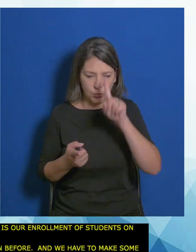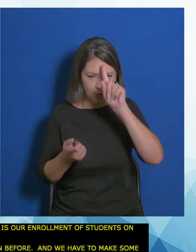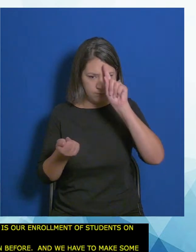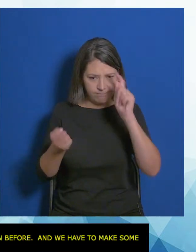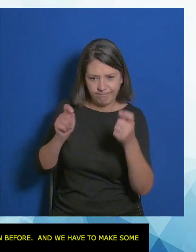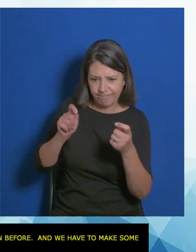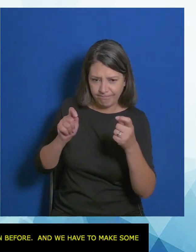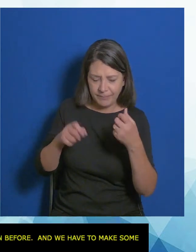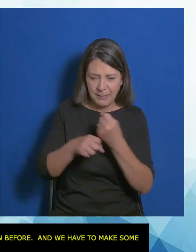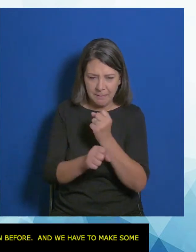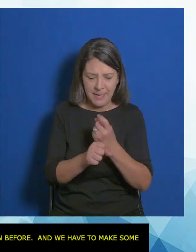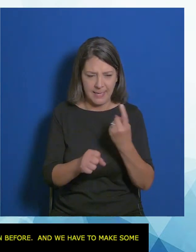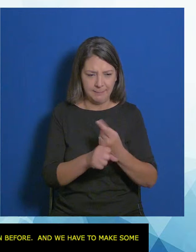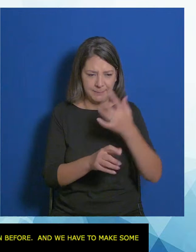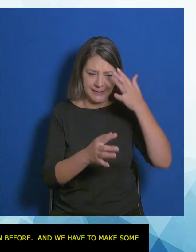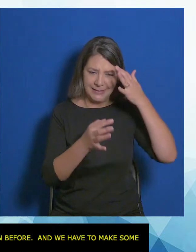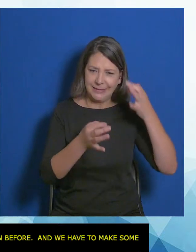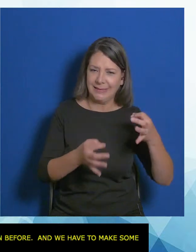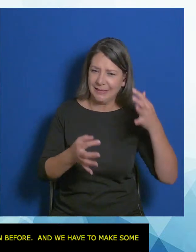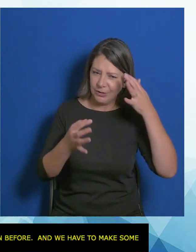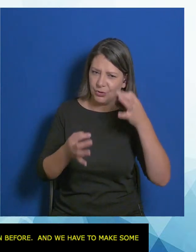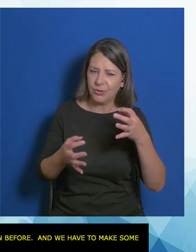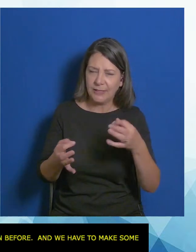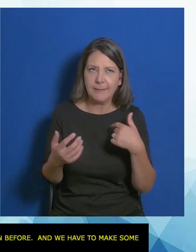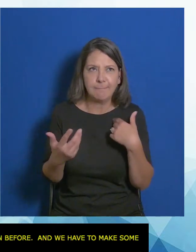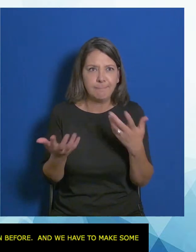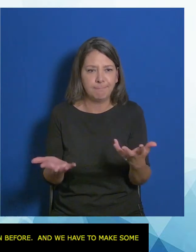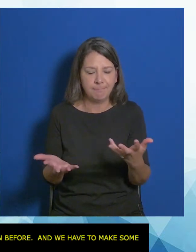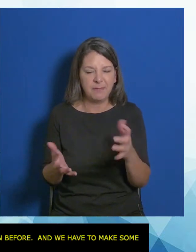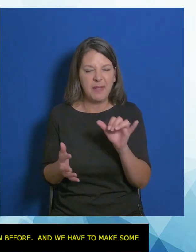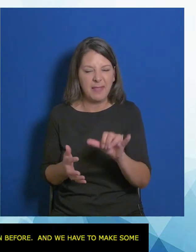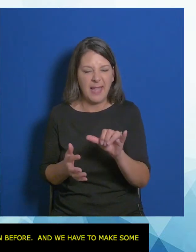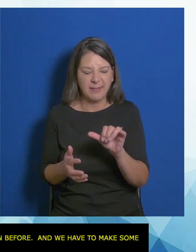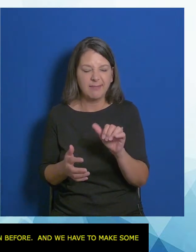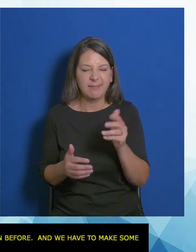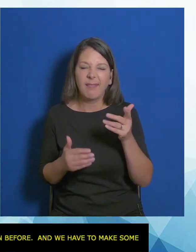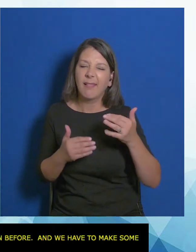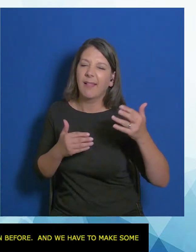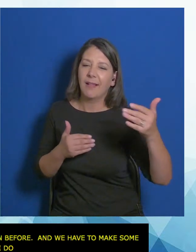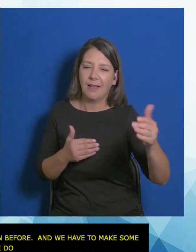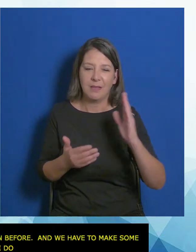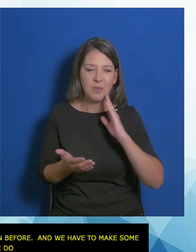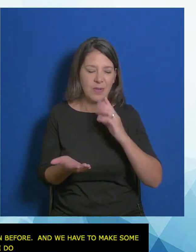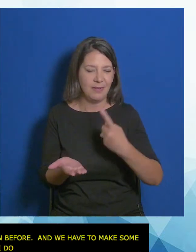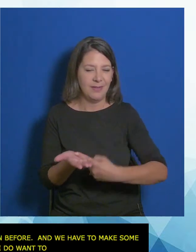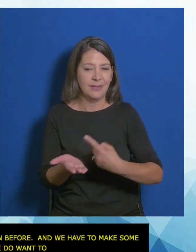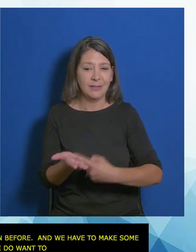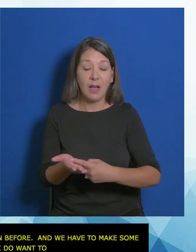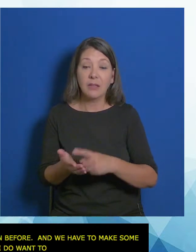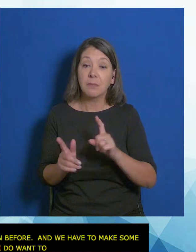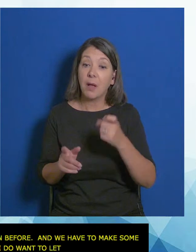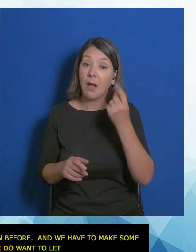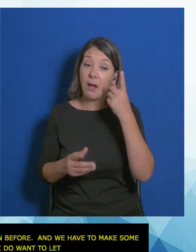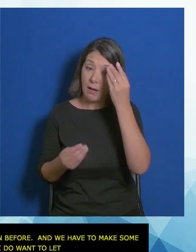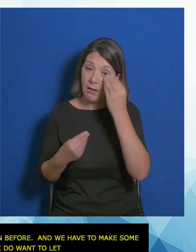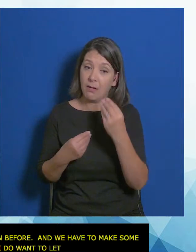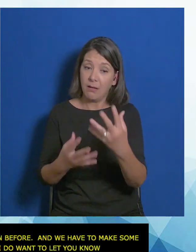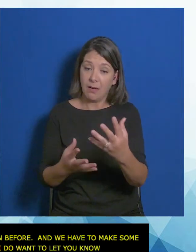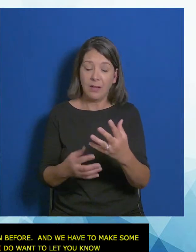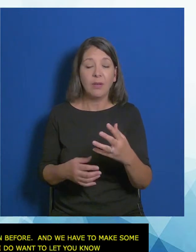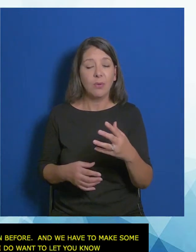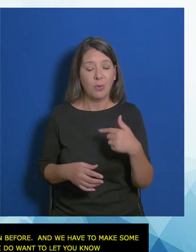That's another conversation for another day. But I did want to let you know that there will be some